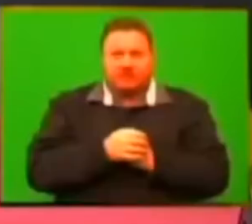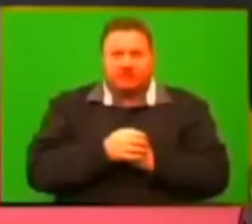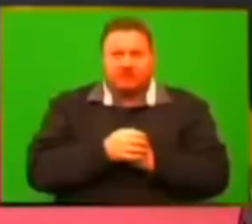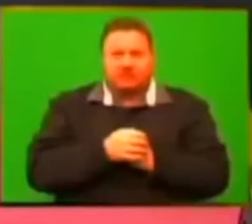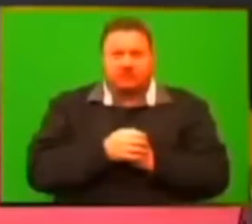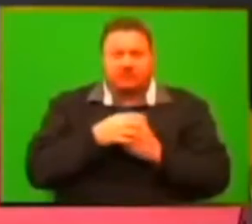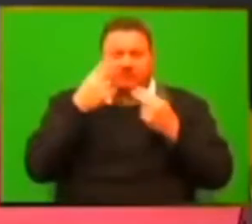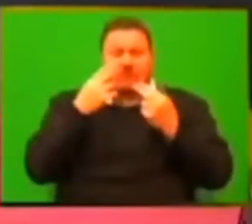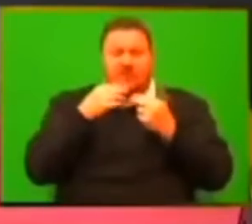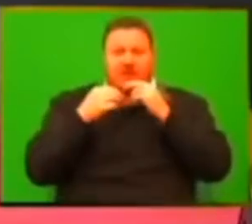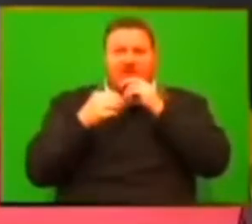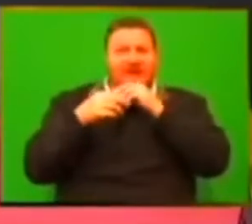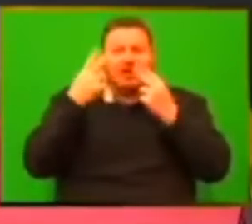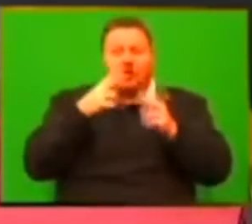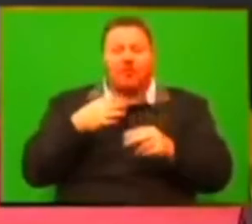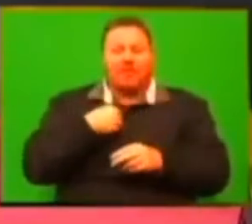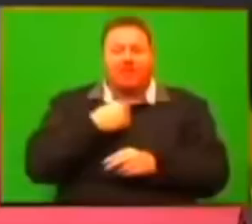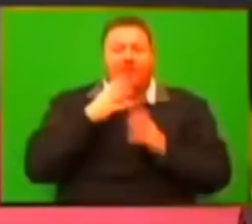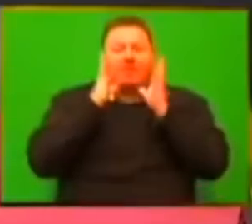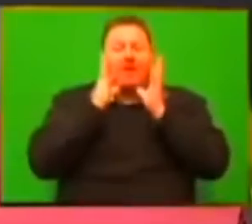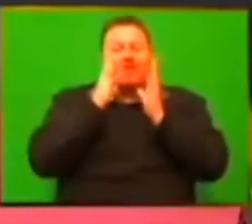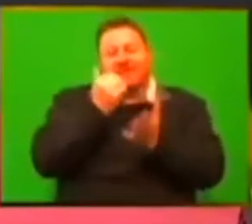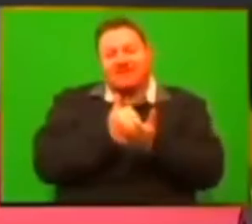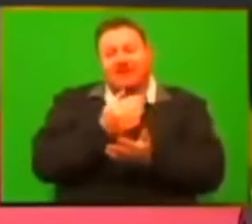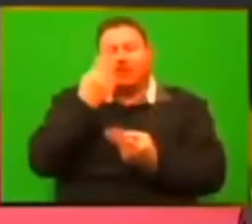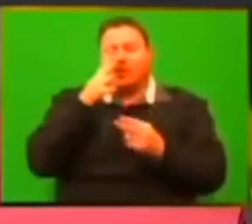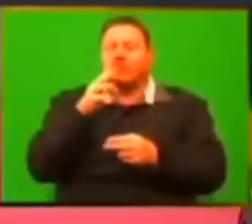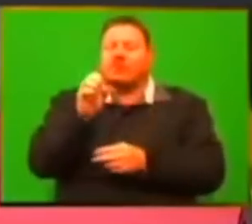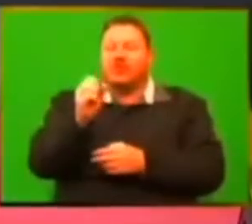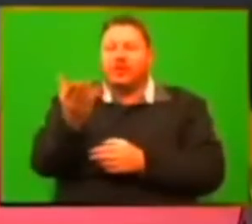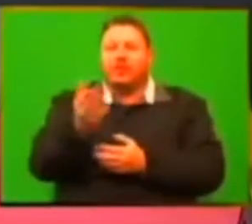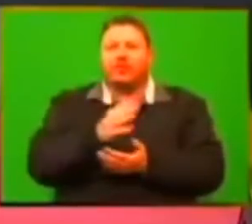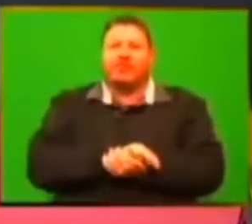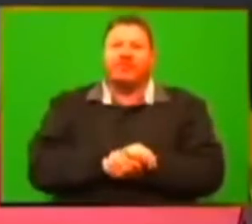Honorable MALEMA, can you sit down? Honorable Shibambo.